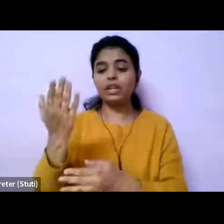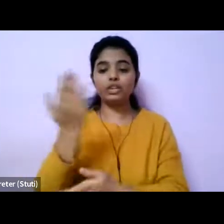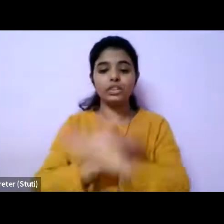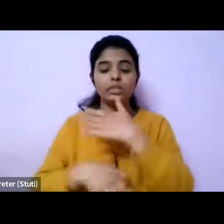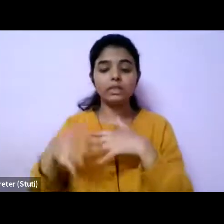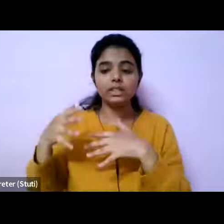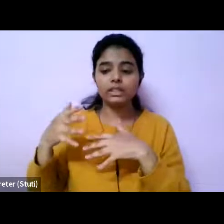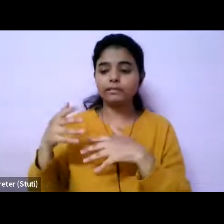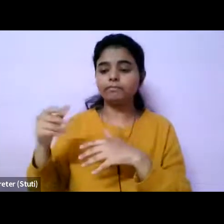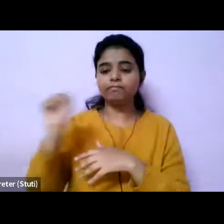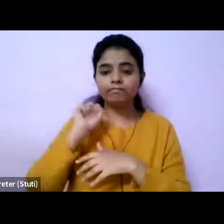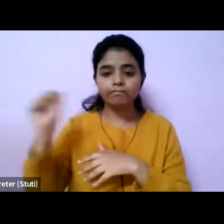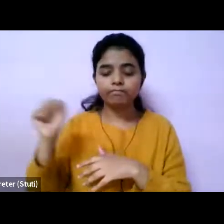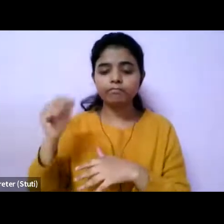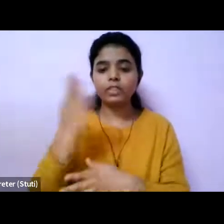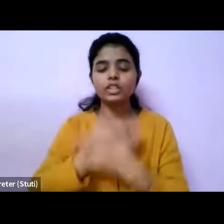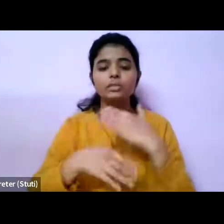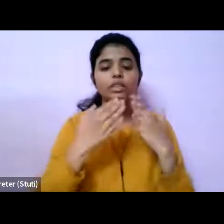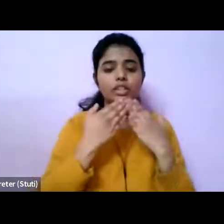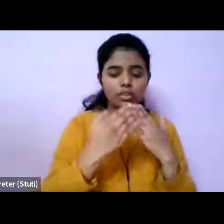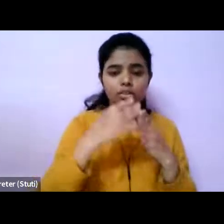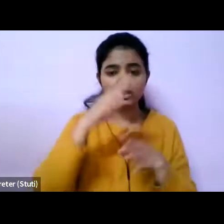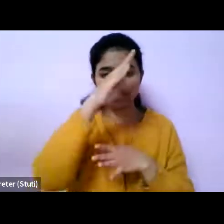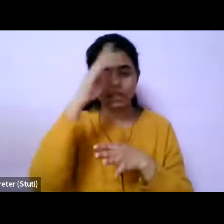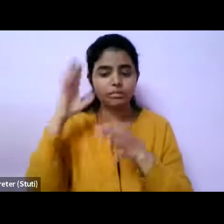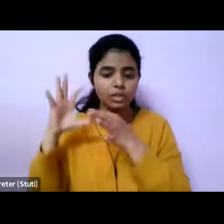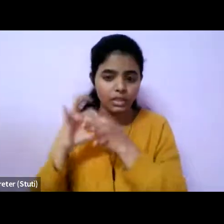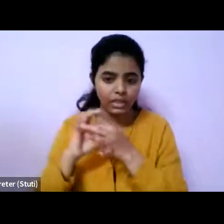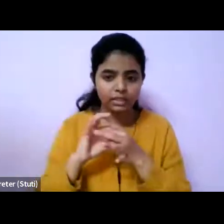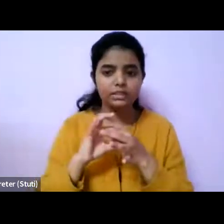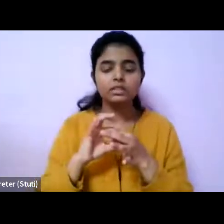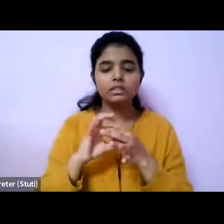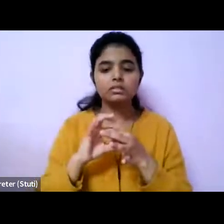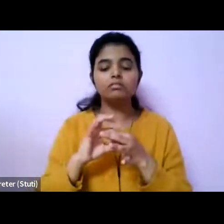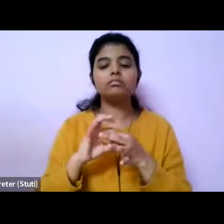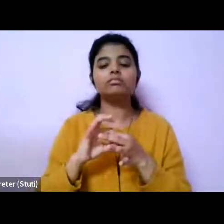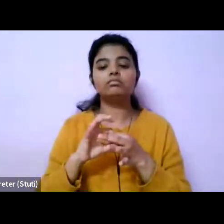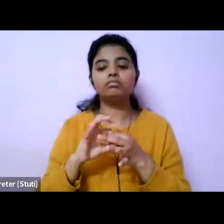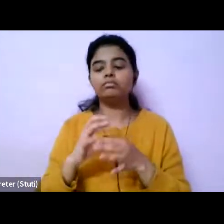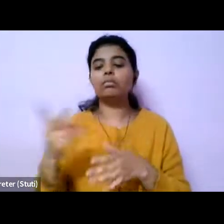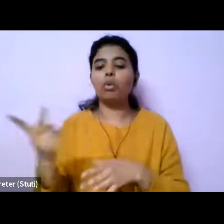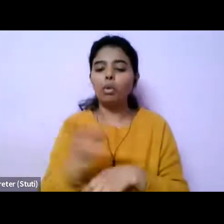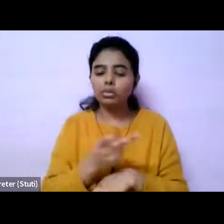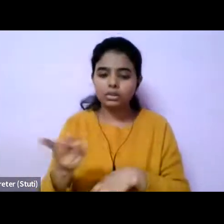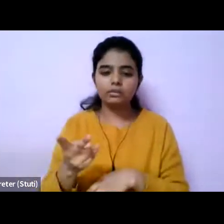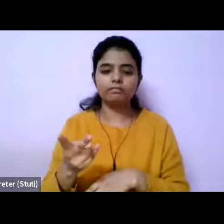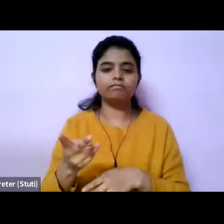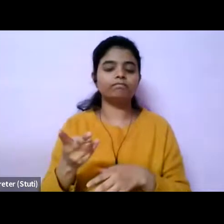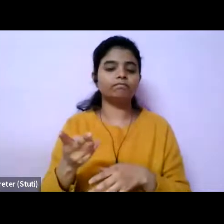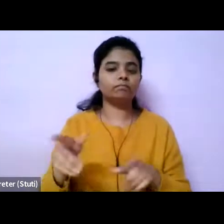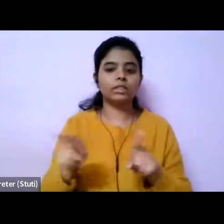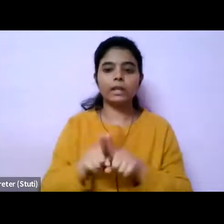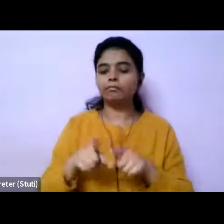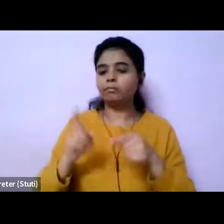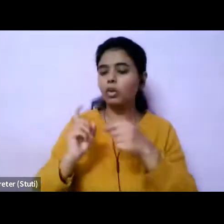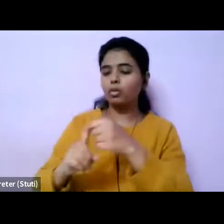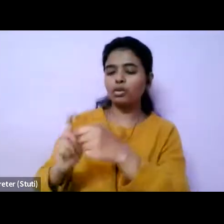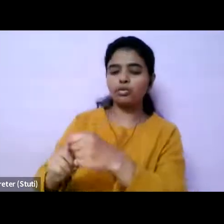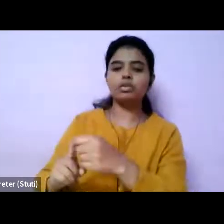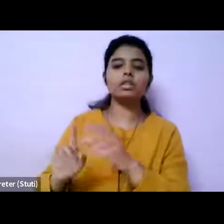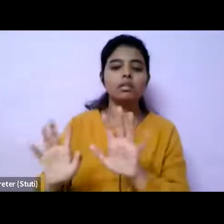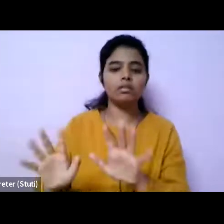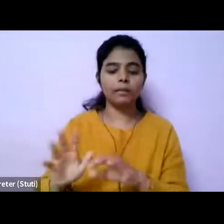and disability studies as an academic area challenge both these extremities, as also